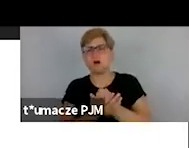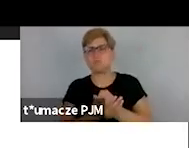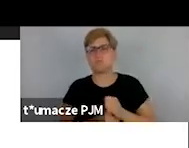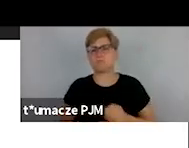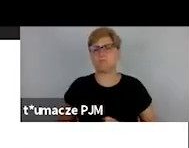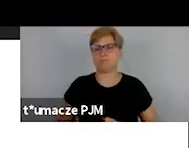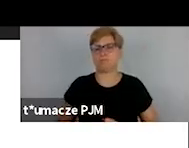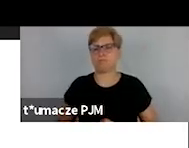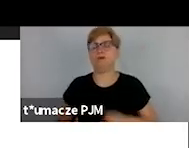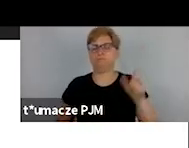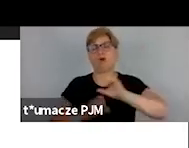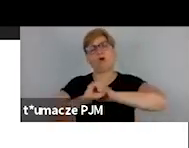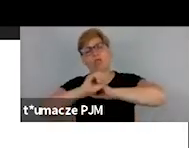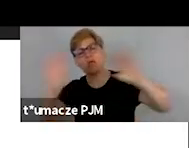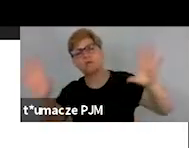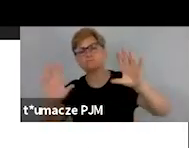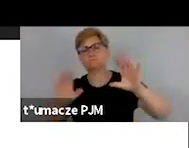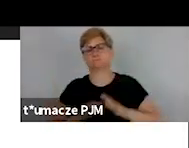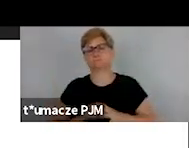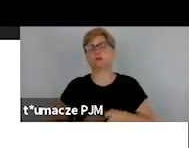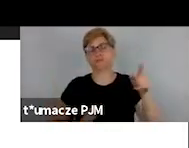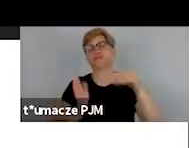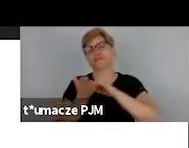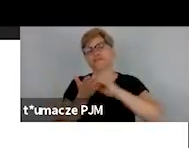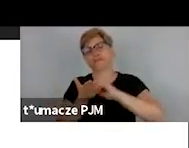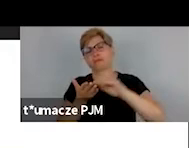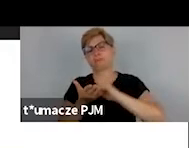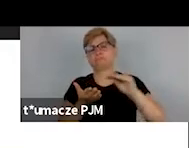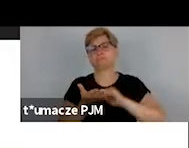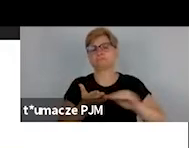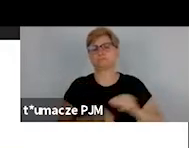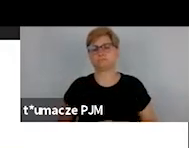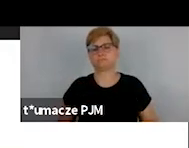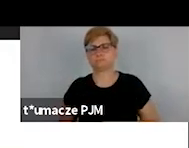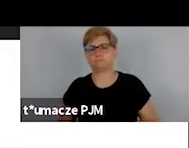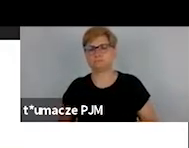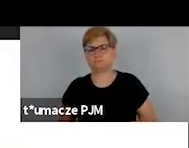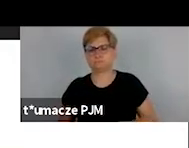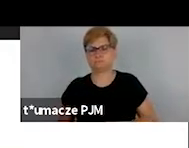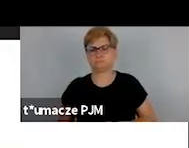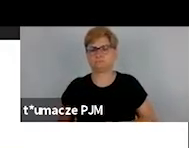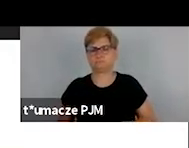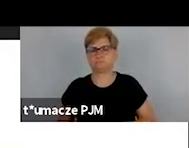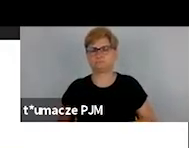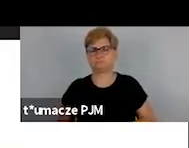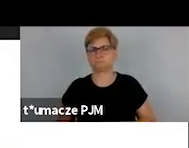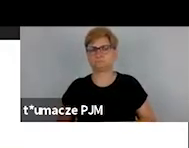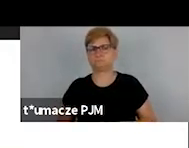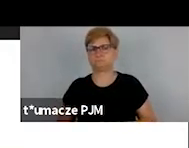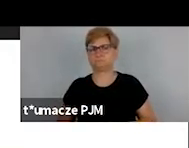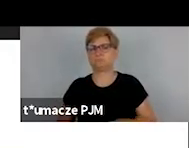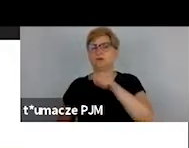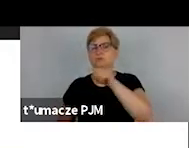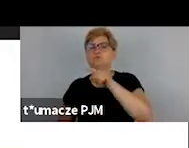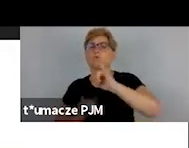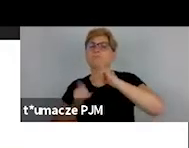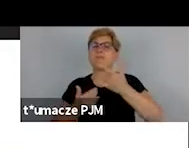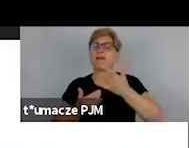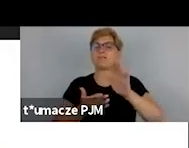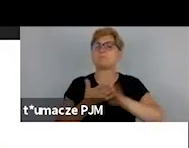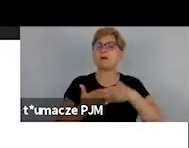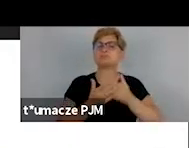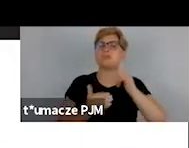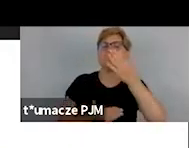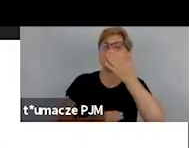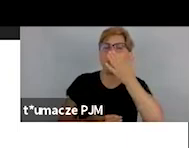around alcohol and the sale of alcohol. We've got great laws, but we've got almost no people there. Liquor board